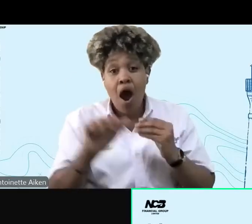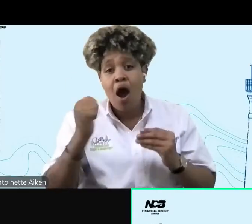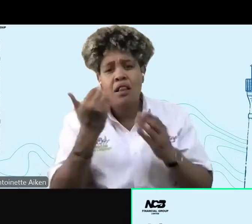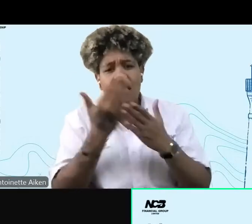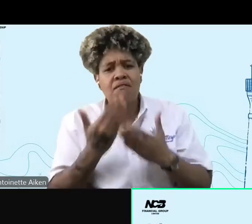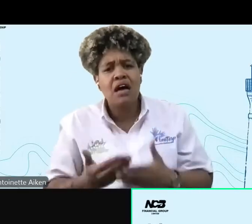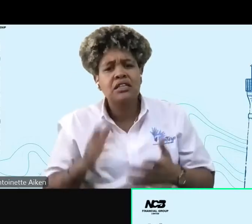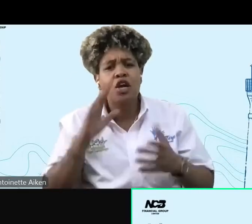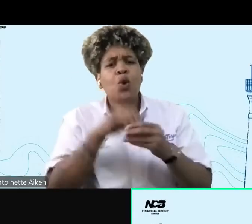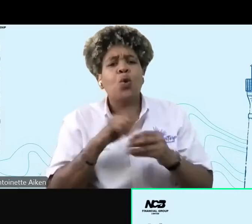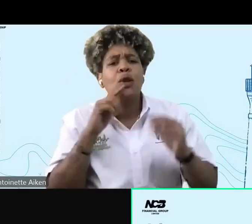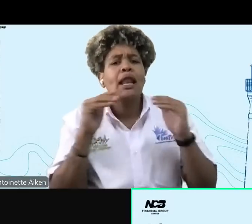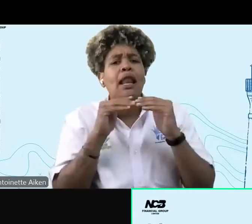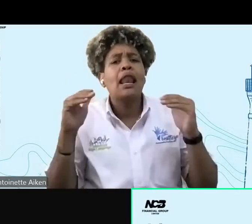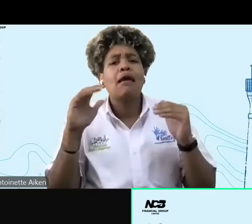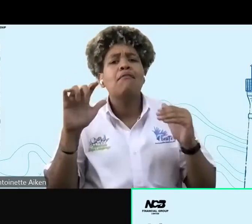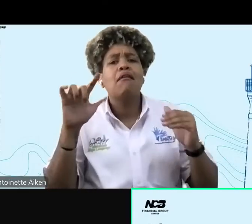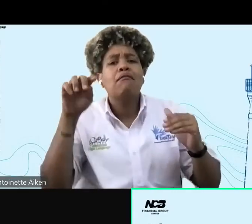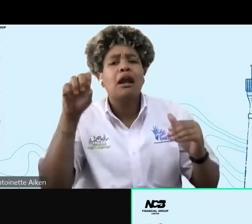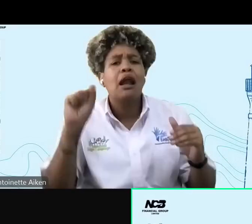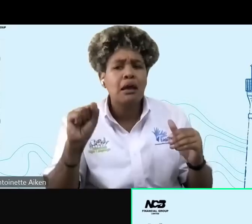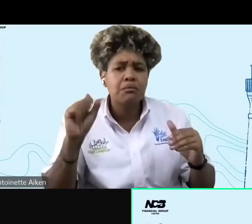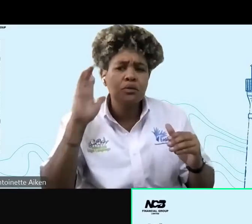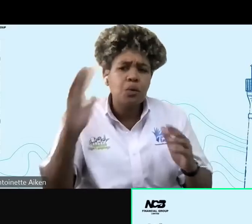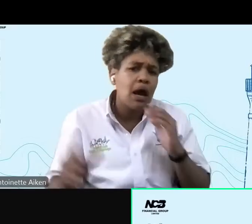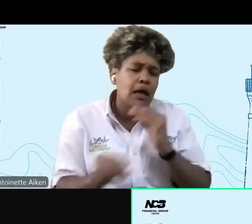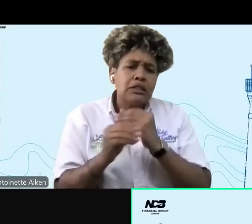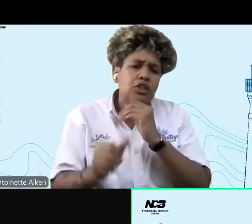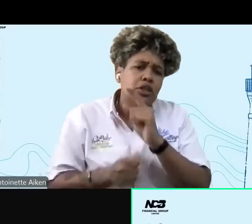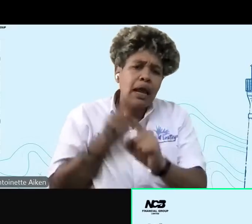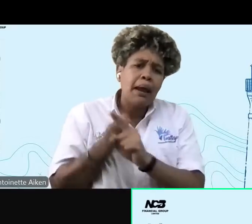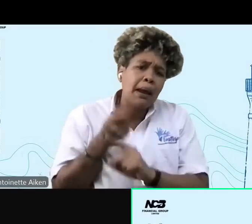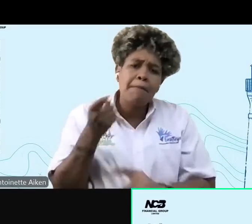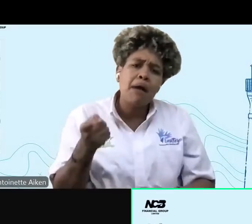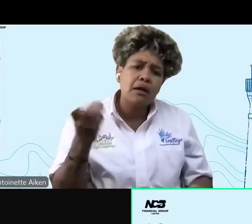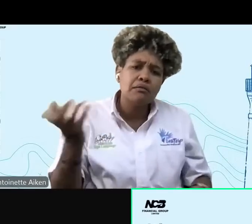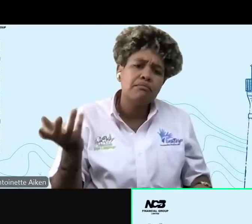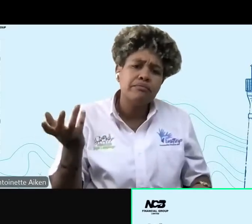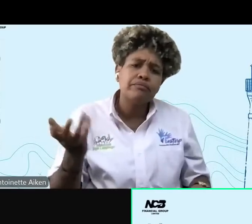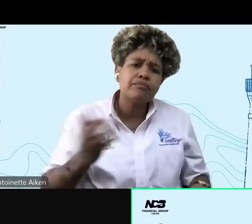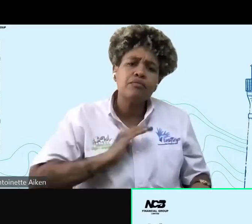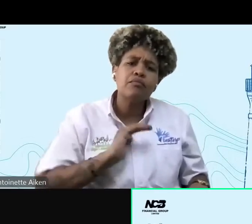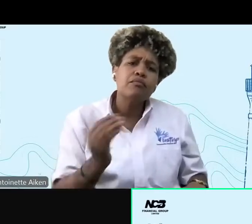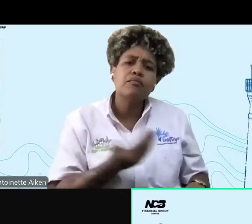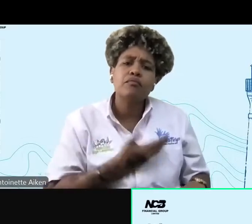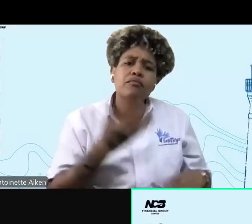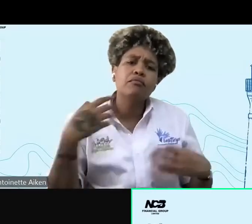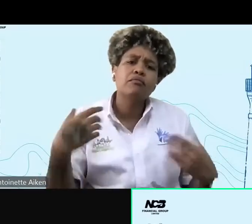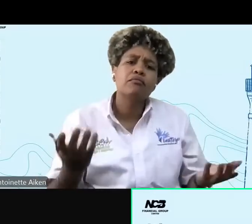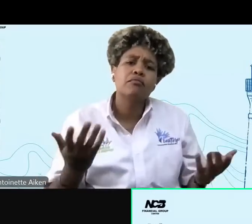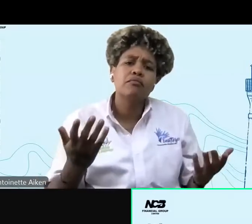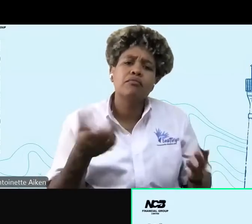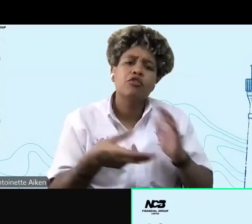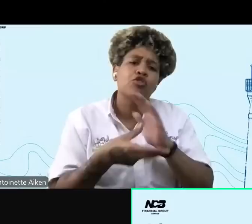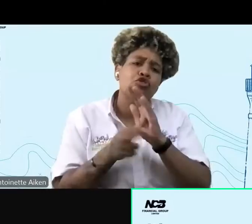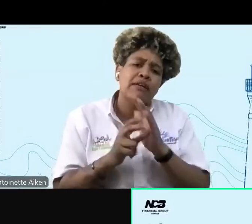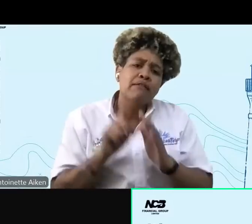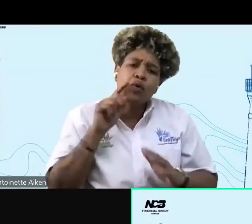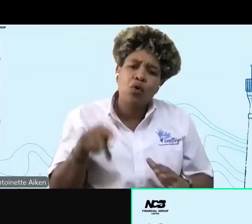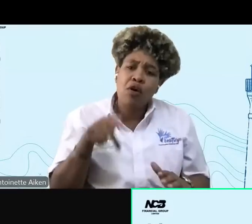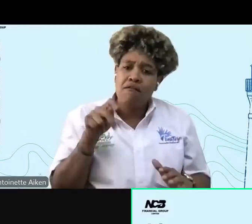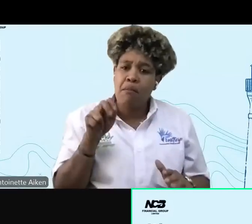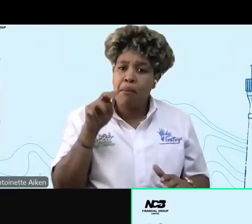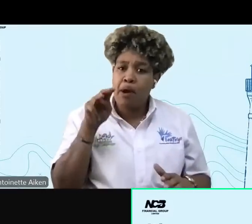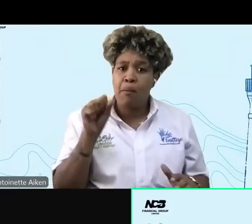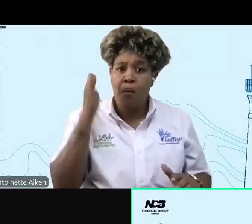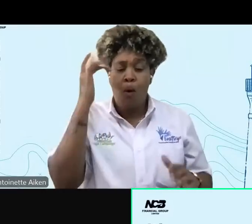include the level of claims, will also impact our review of premiums, because